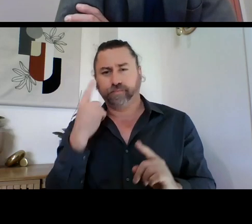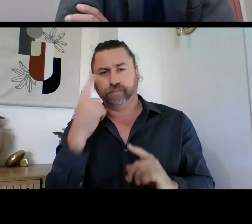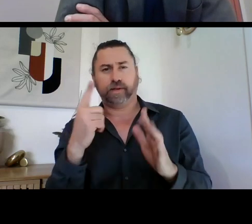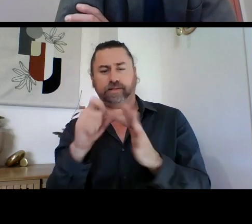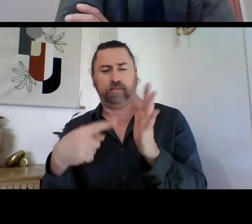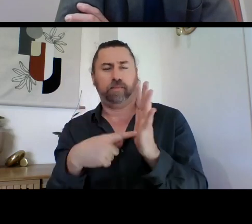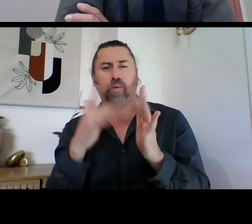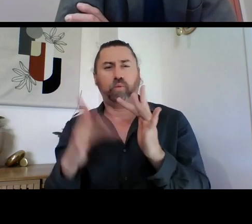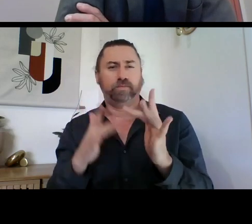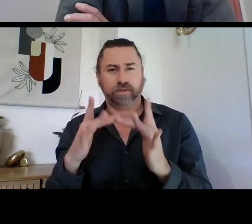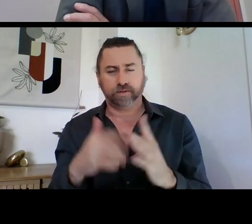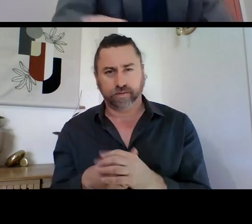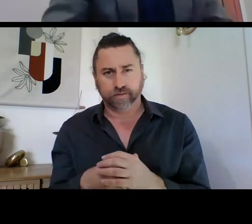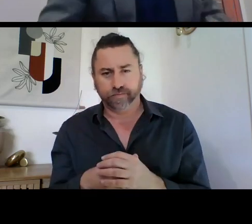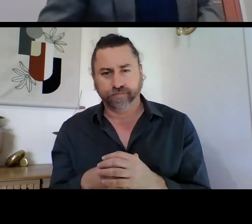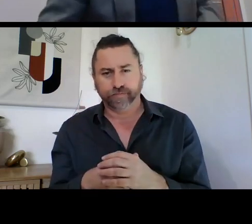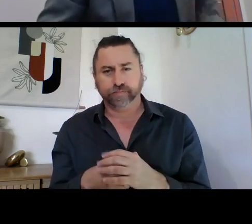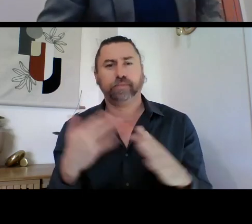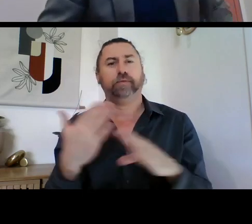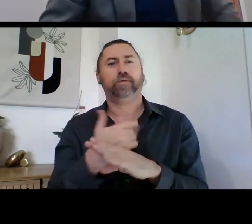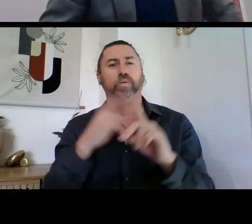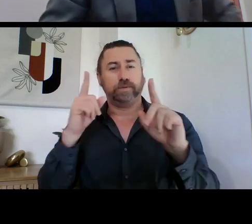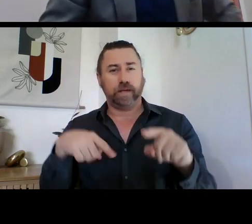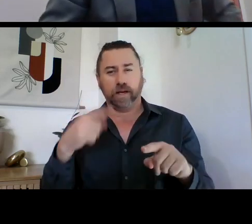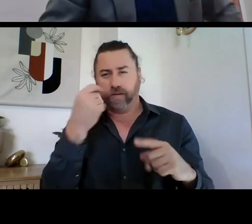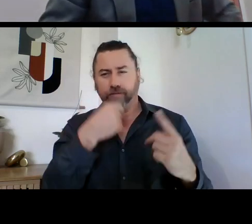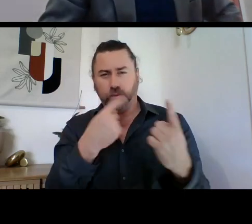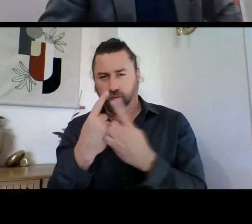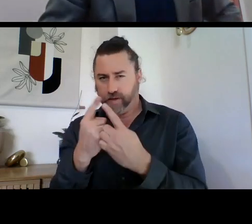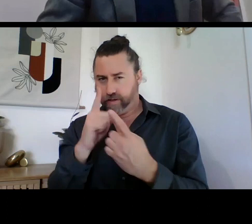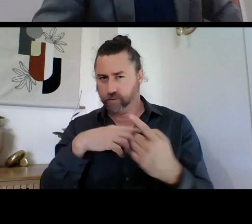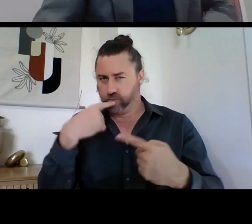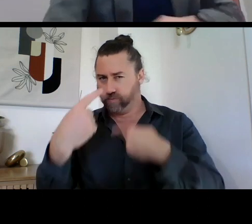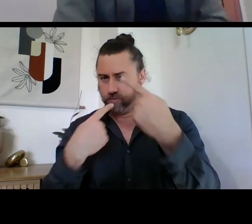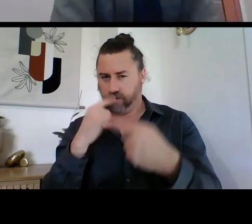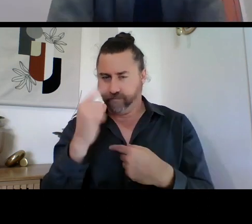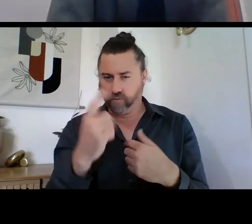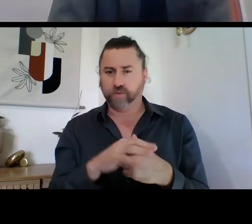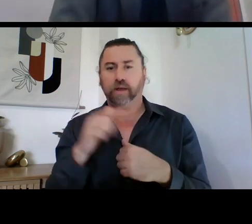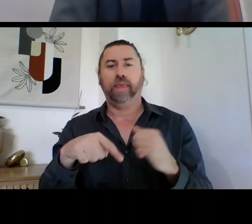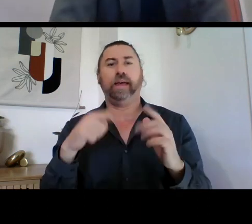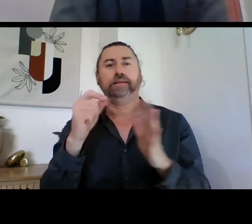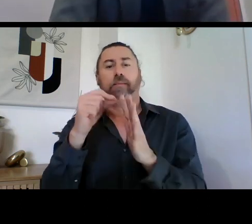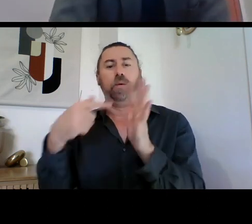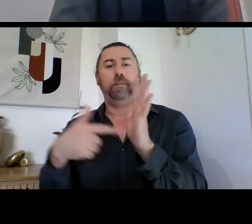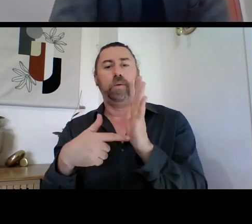on our department's website. Just before we start, a couple of things. So we will make this